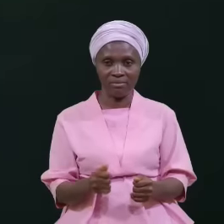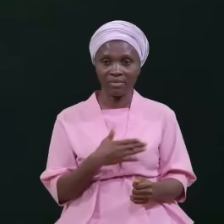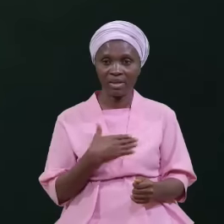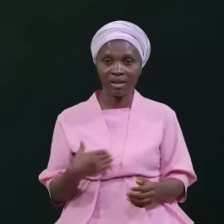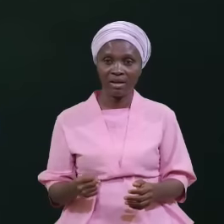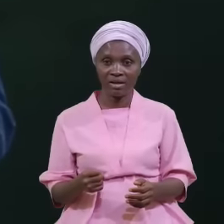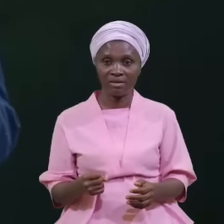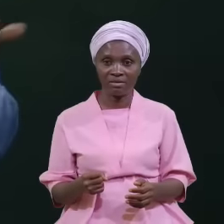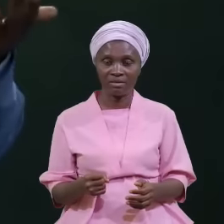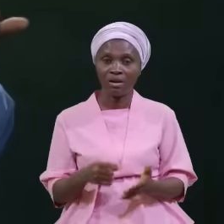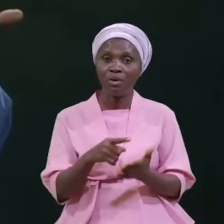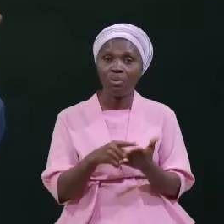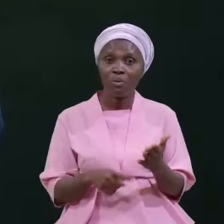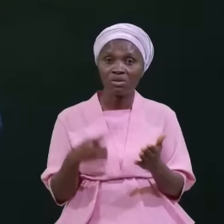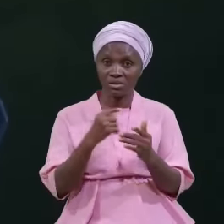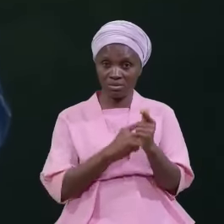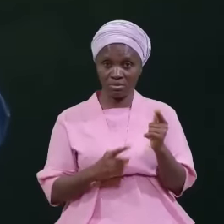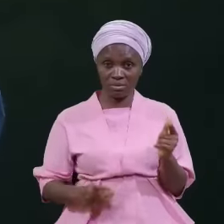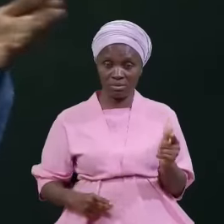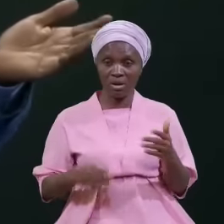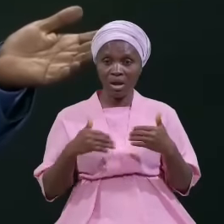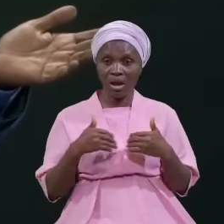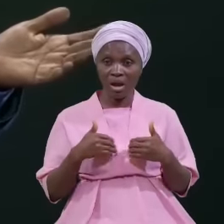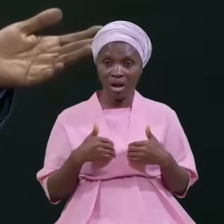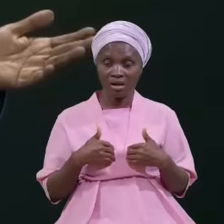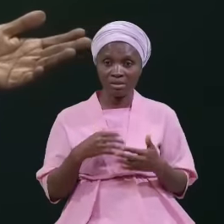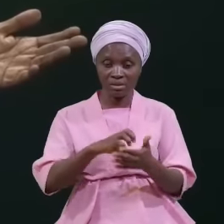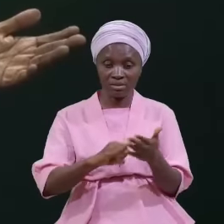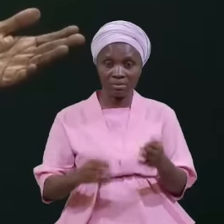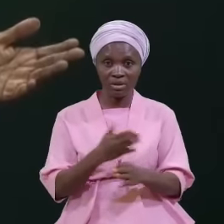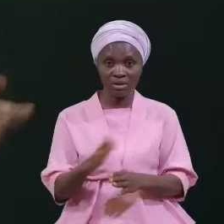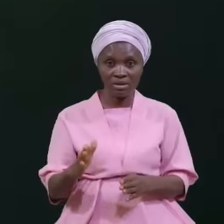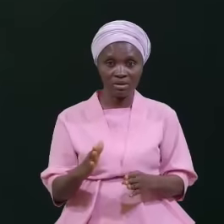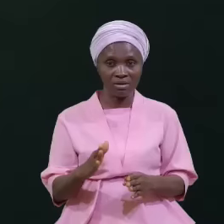the Lord had taken away did not come back.